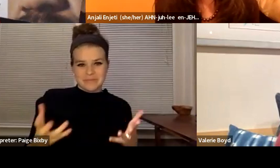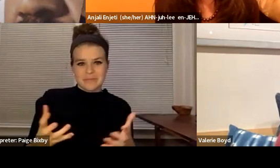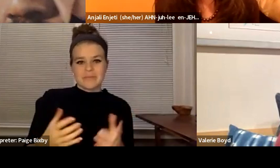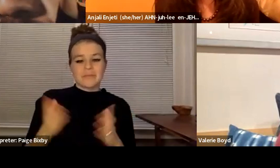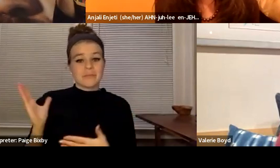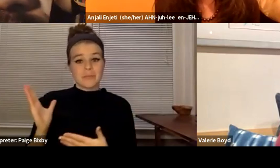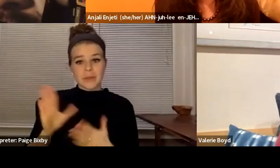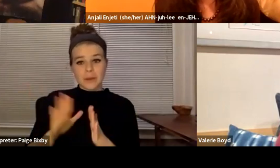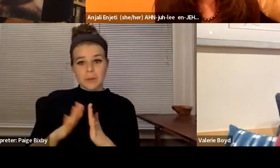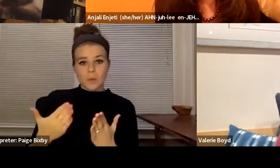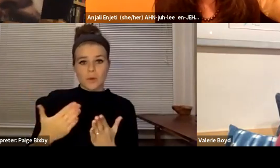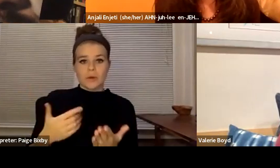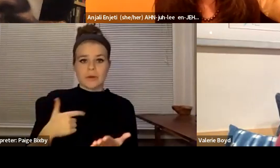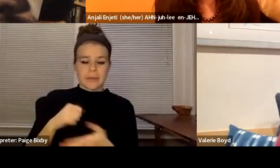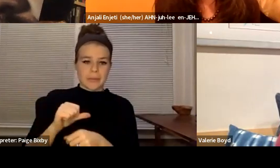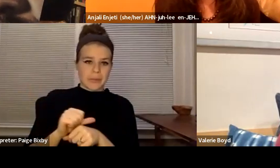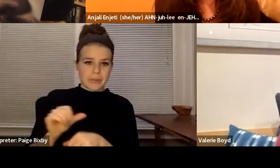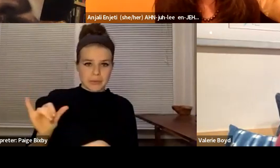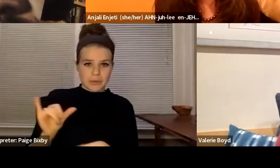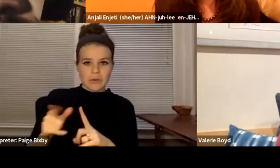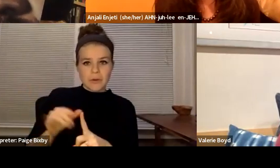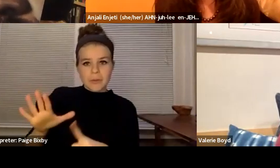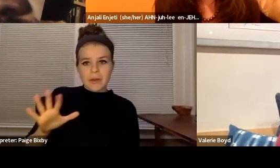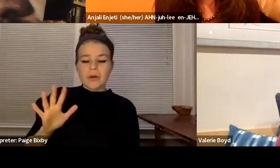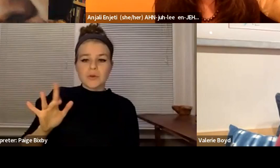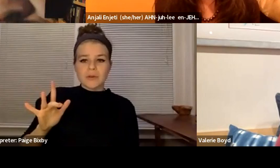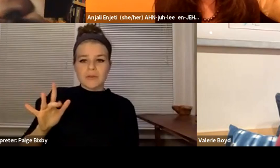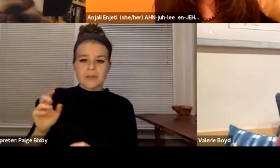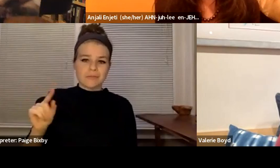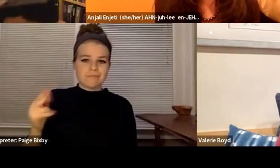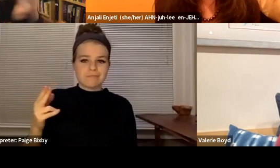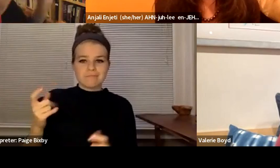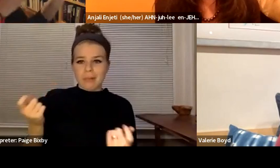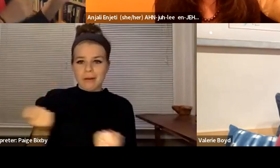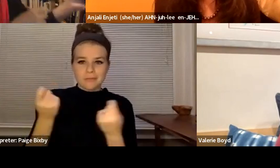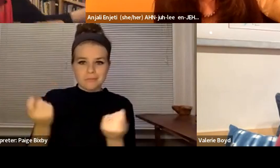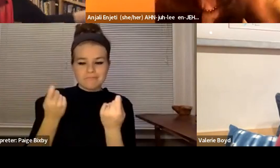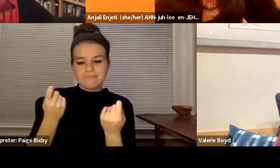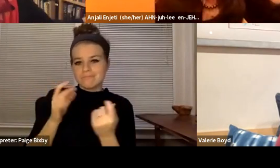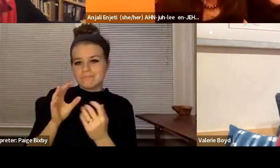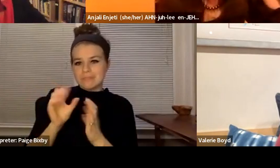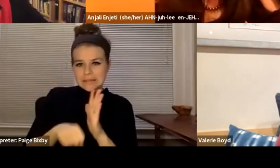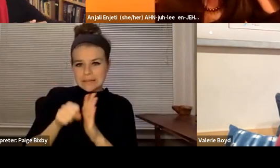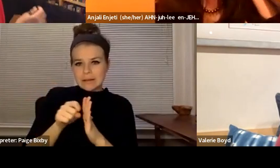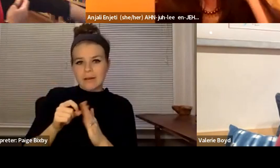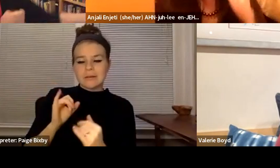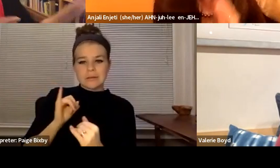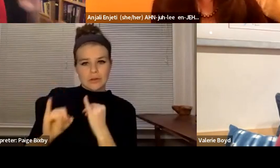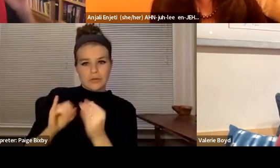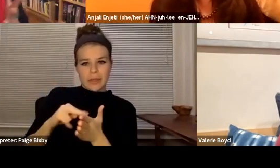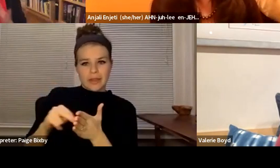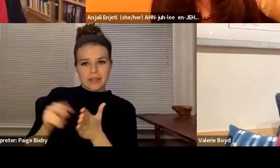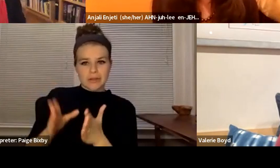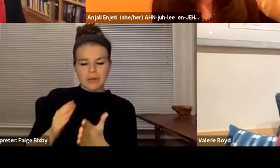this is a booklet that I worked on, a book from their 25th anniversary season. I interviewed the dancers. I was so